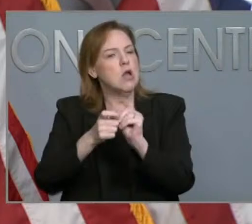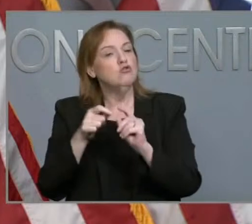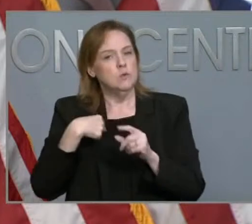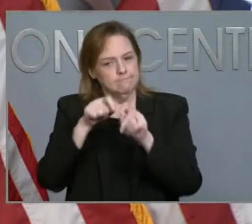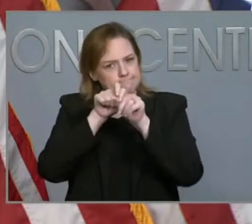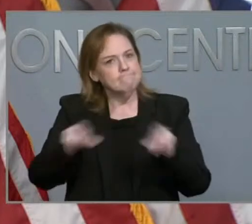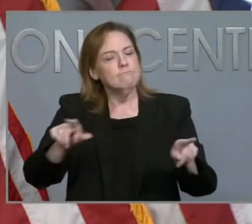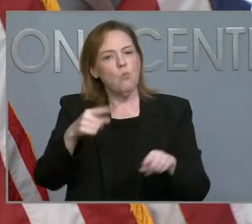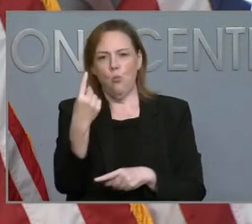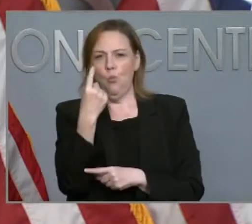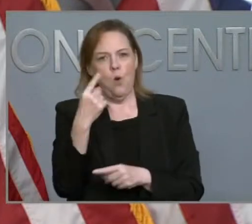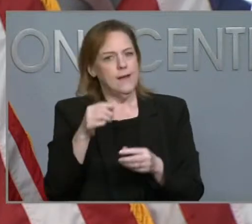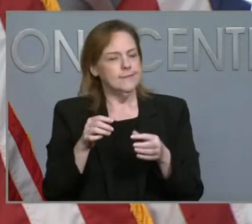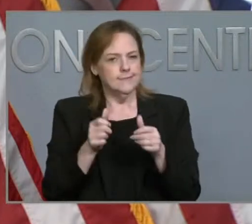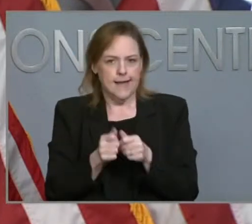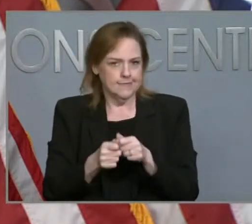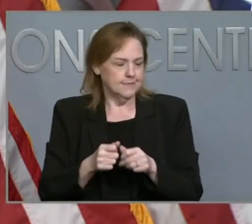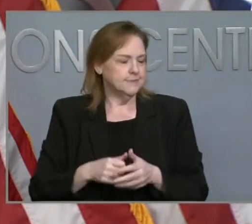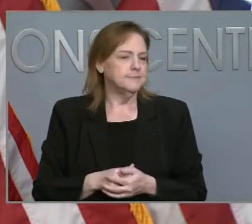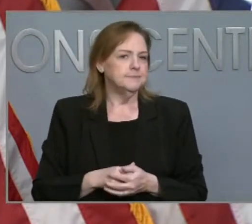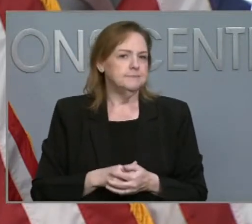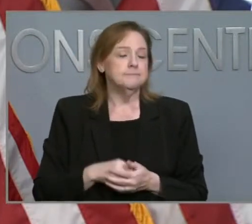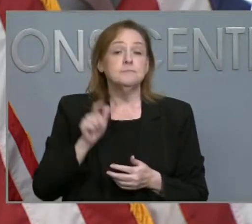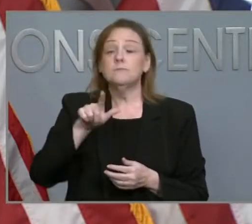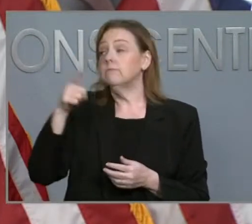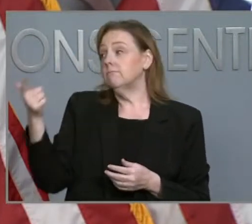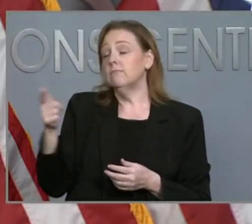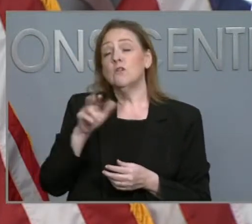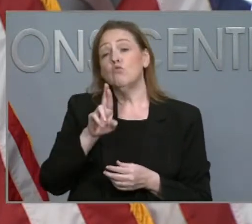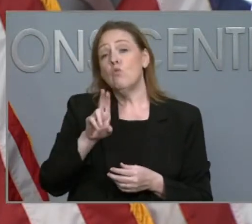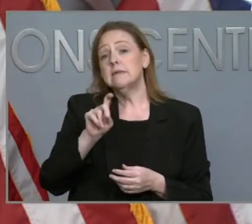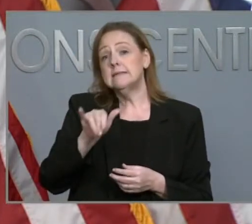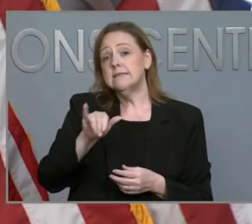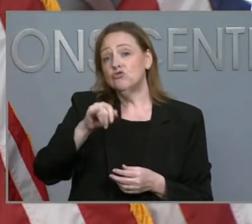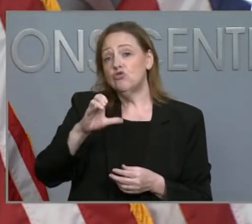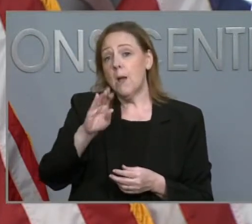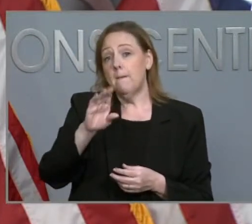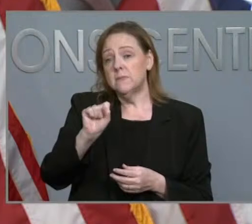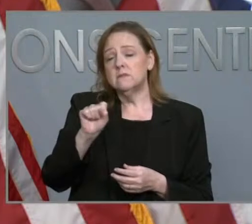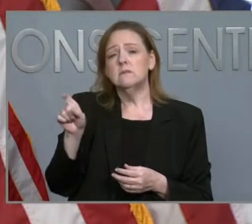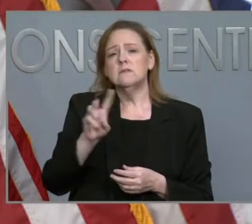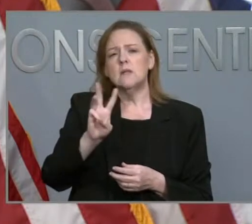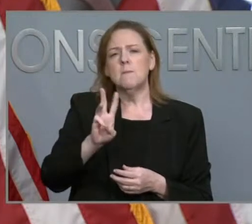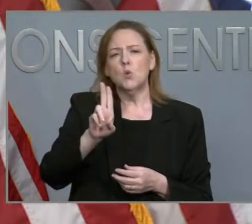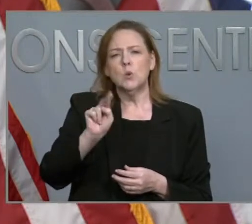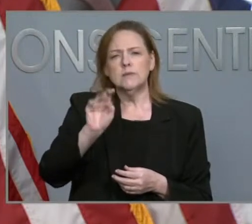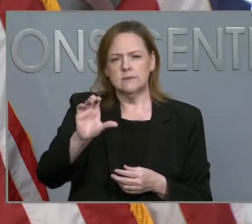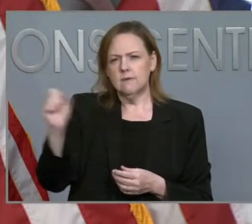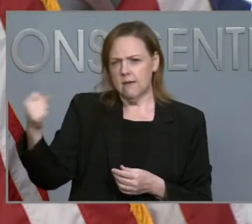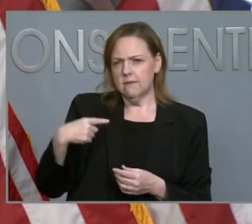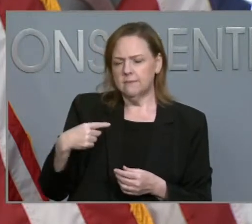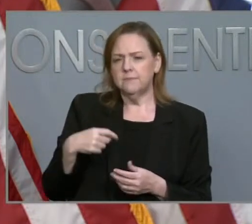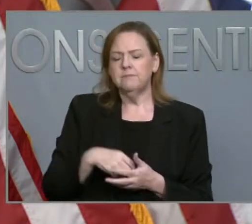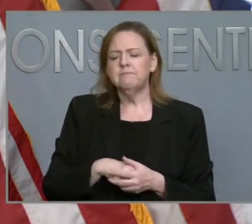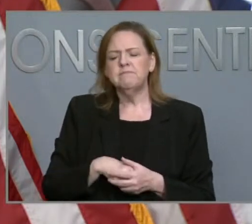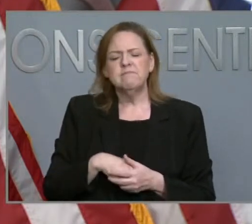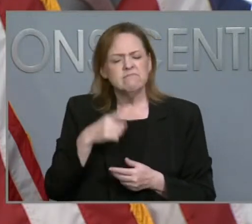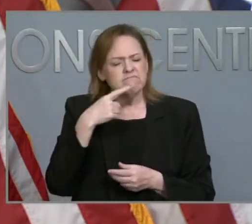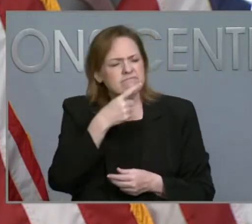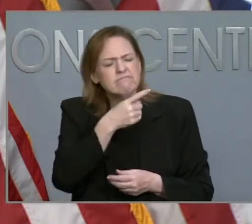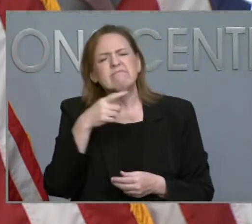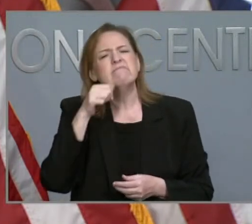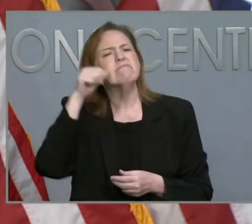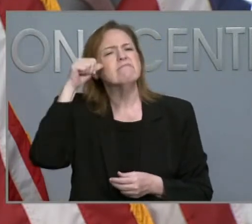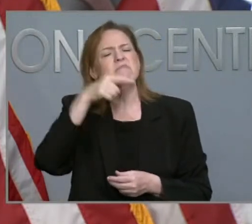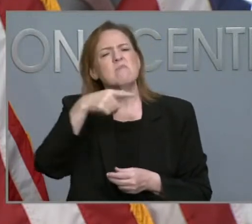Yes, Hey, Rusty. Karen. Good morning. Rusty Jacobs, WUNC. I think Paul mentioned this yesterday. The photo ID requirement is getting perhaps its biggest